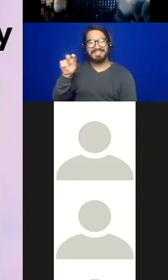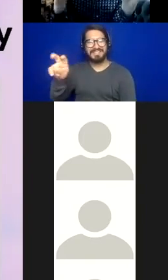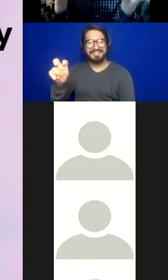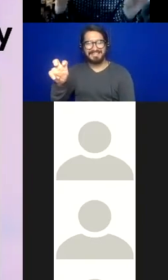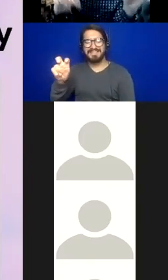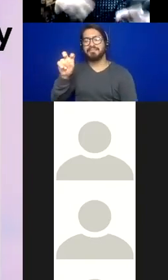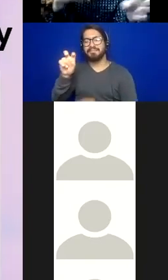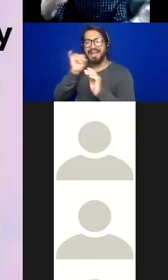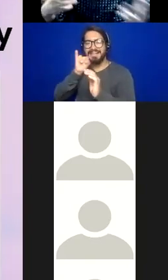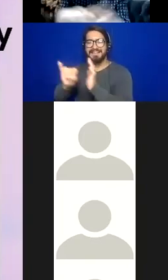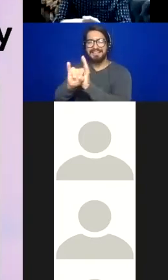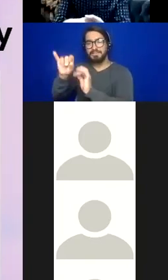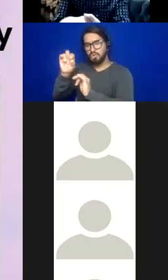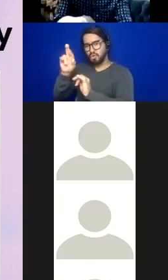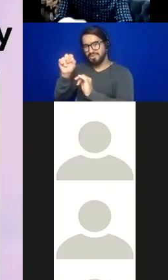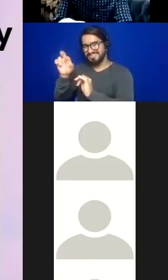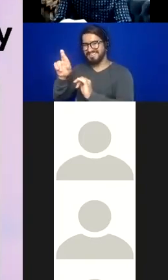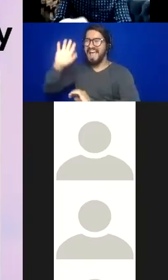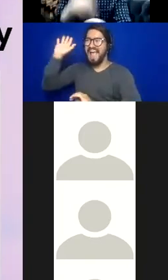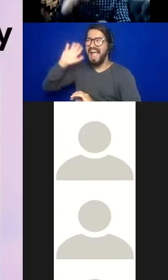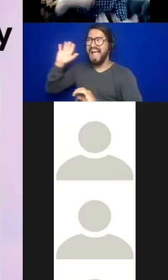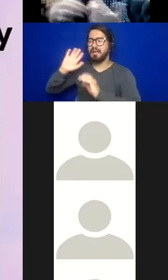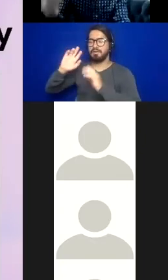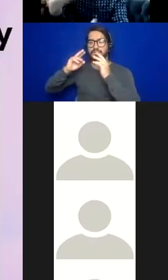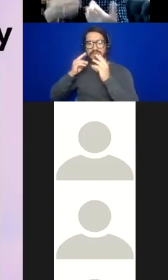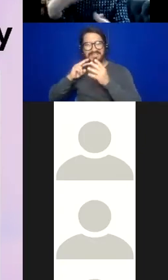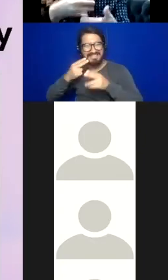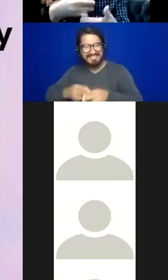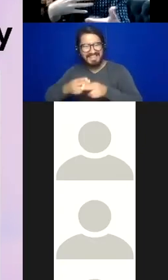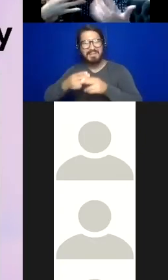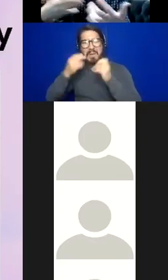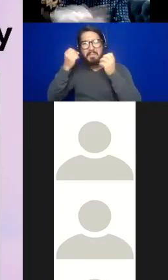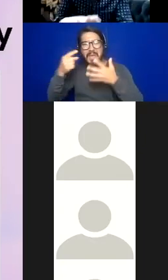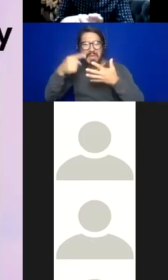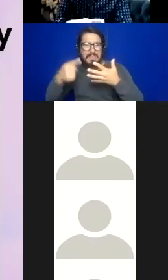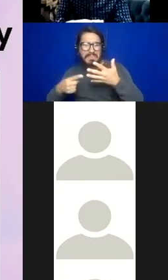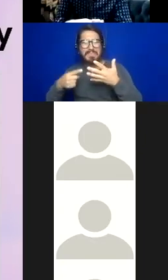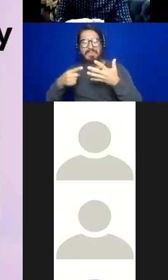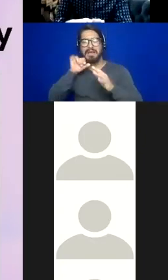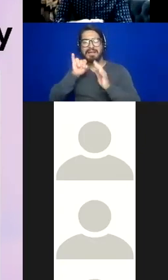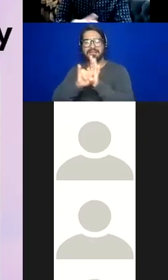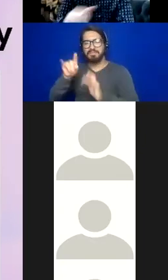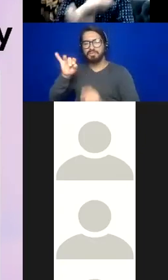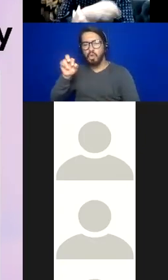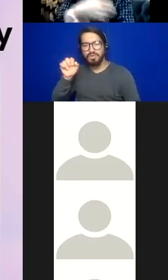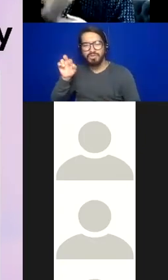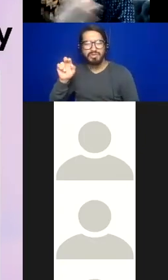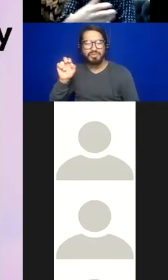called multiple personality disorder, and it tends to be associated with severe trauma.